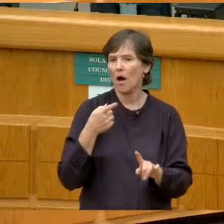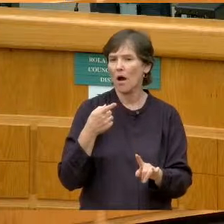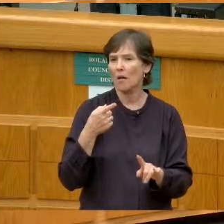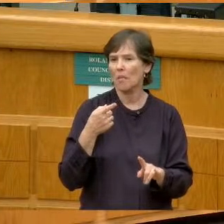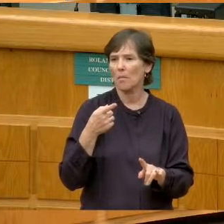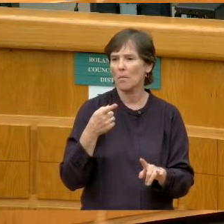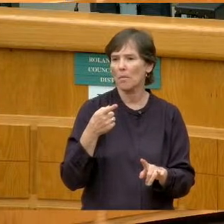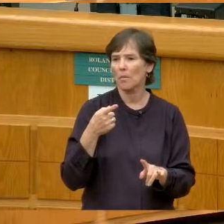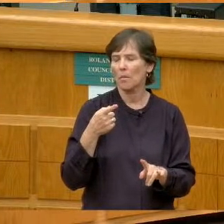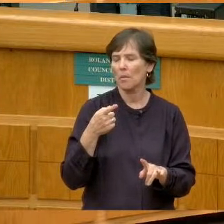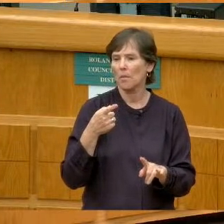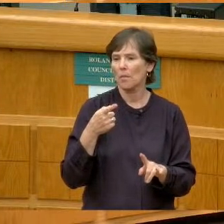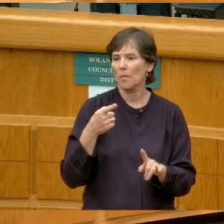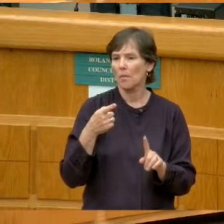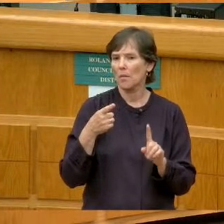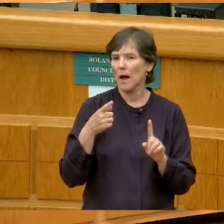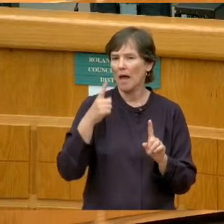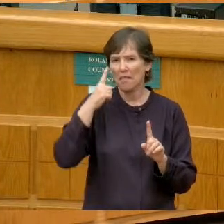Hold on just a second.